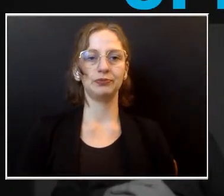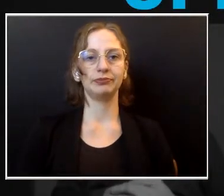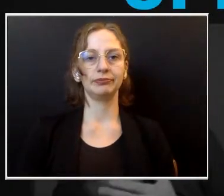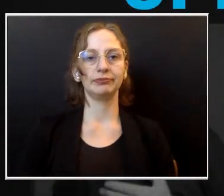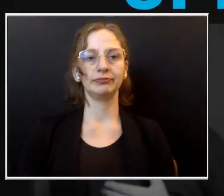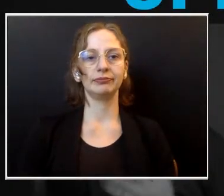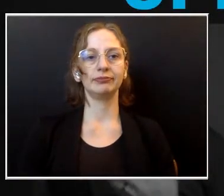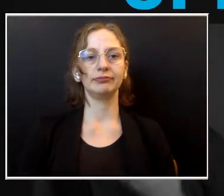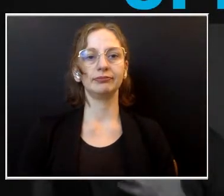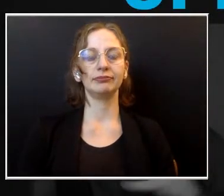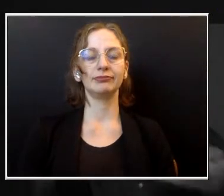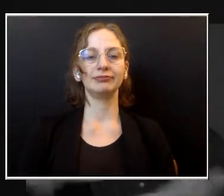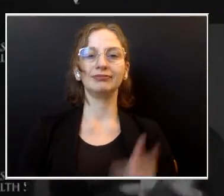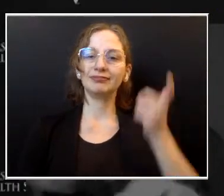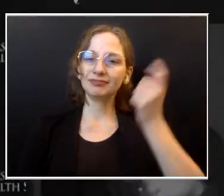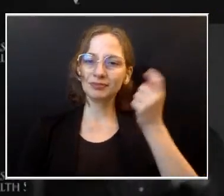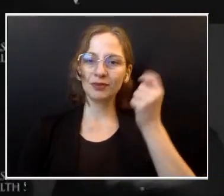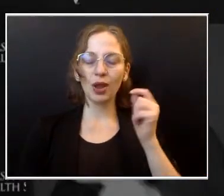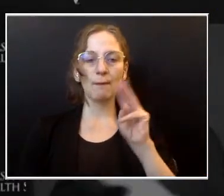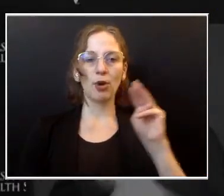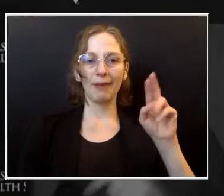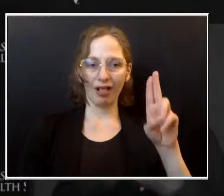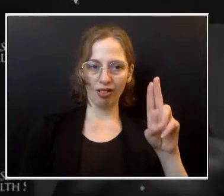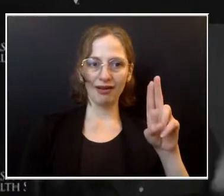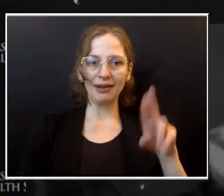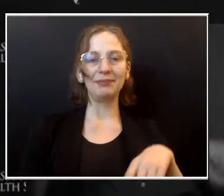Subscribe to our Morning Medical Update and Open